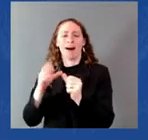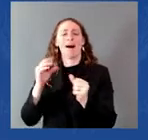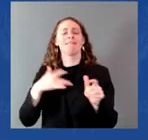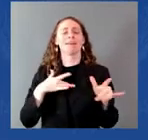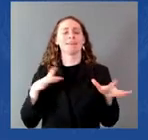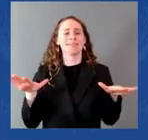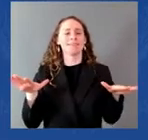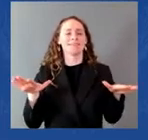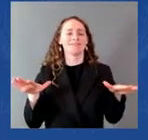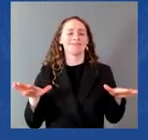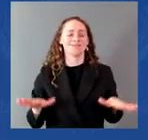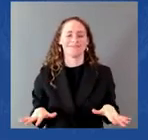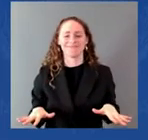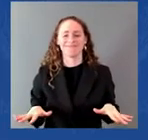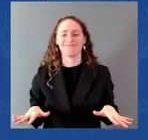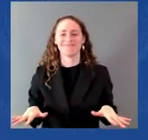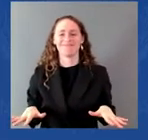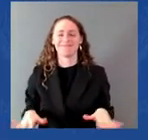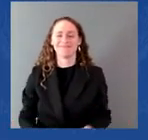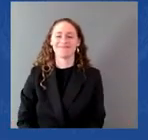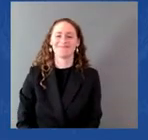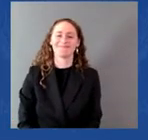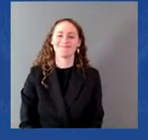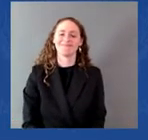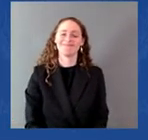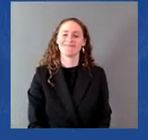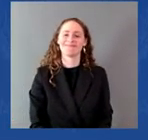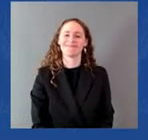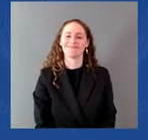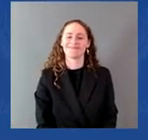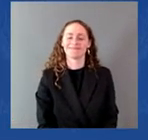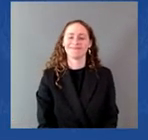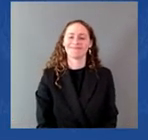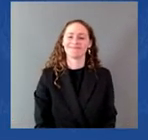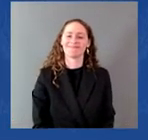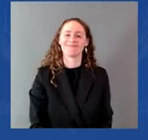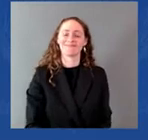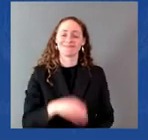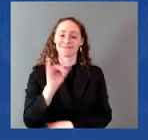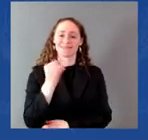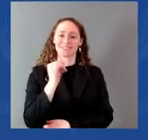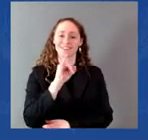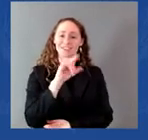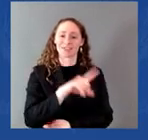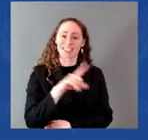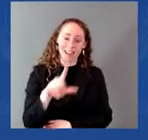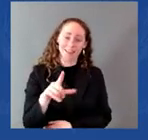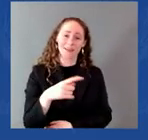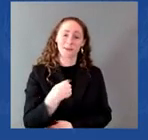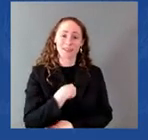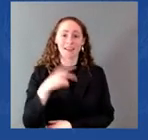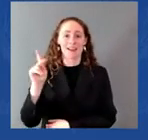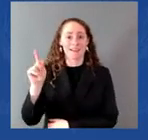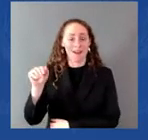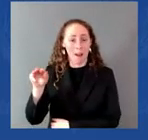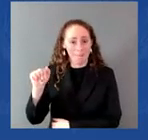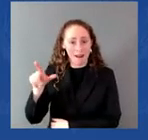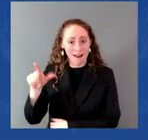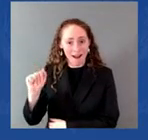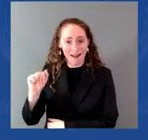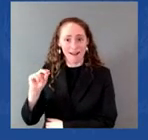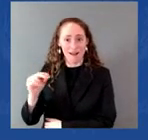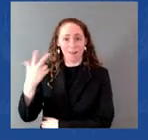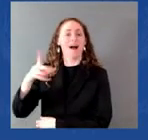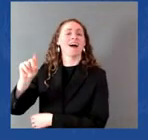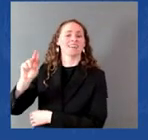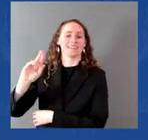celebrate and appreciate and support the critical roles that artists play in our nation. As Vice President, I was here in the groundbreaking